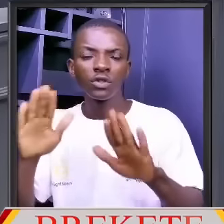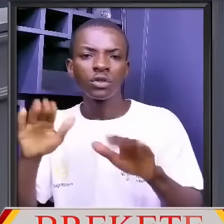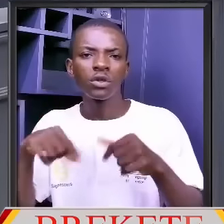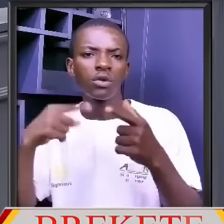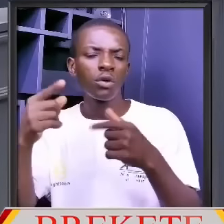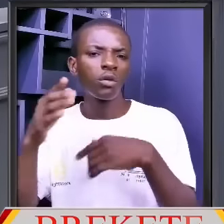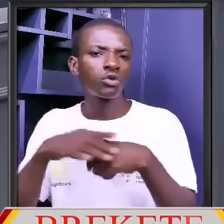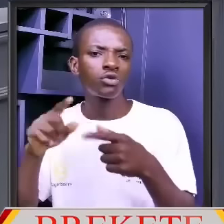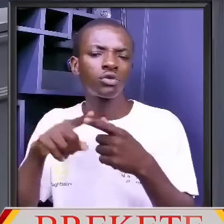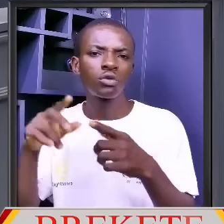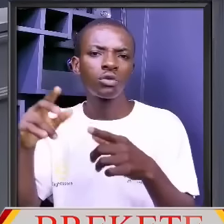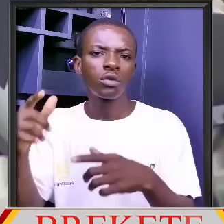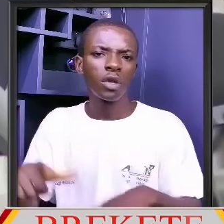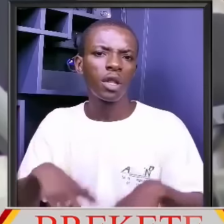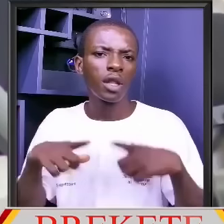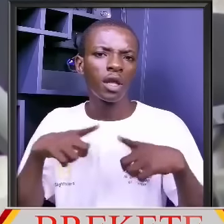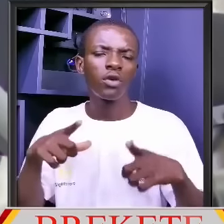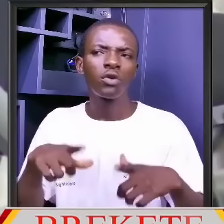they go Lagos.